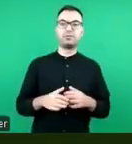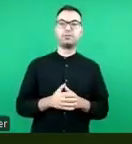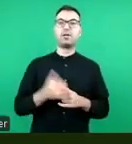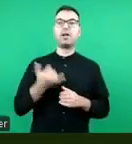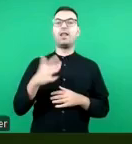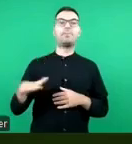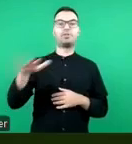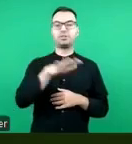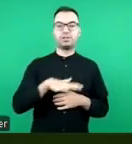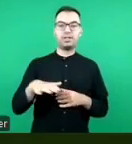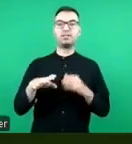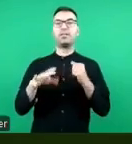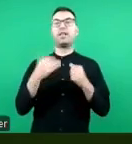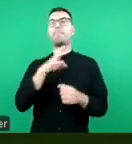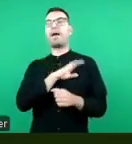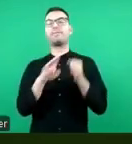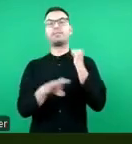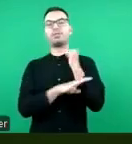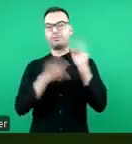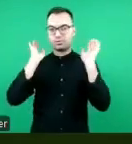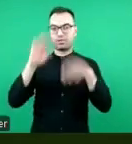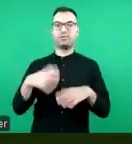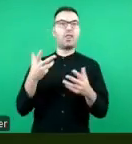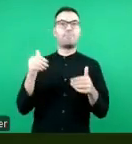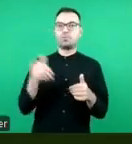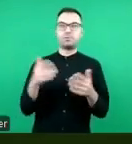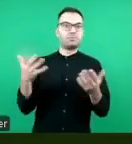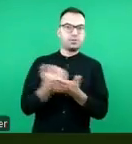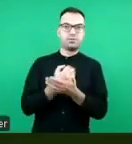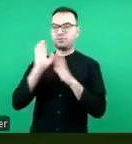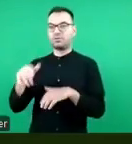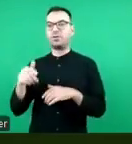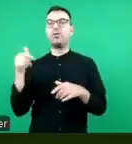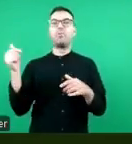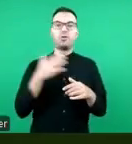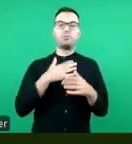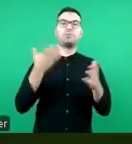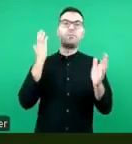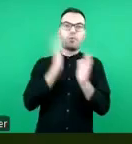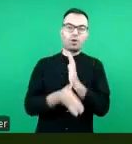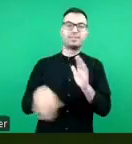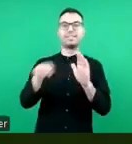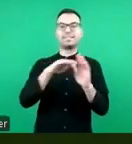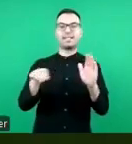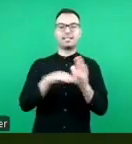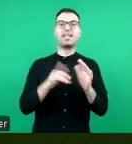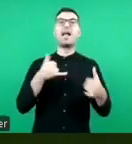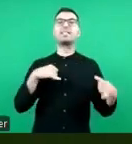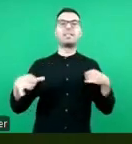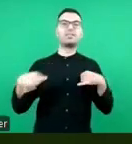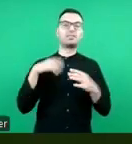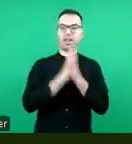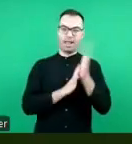area, how much dead trees? Can we have a really simple and broad guideline how to manage this? Because,